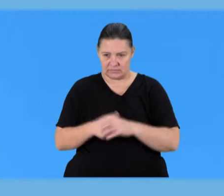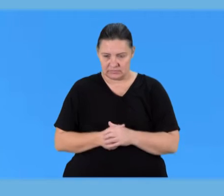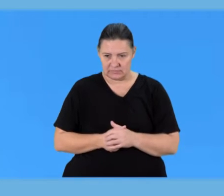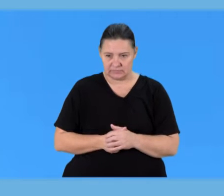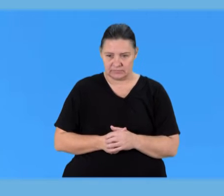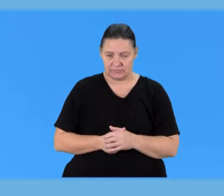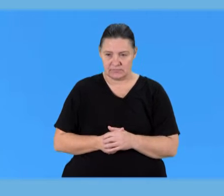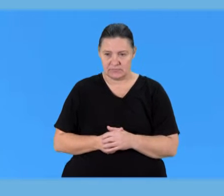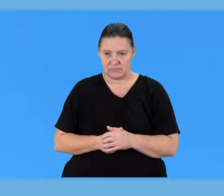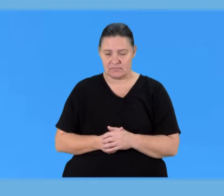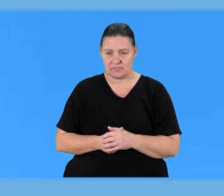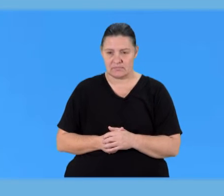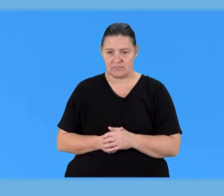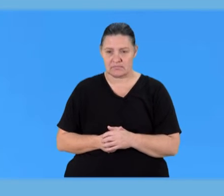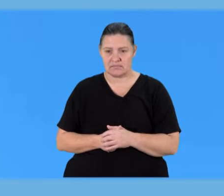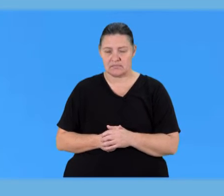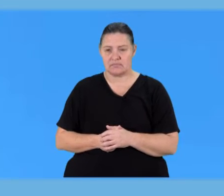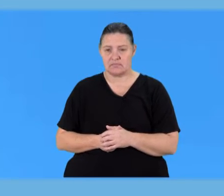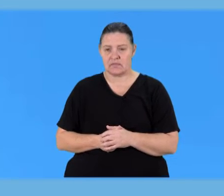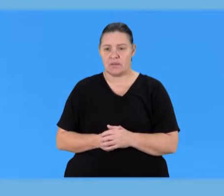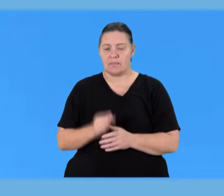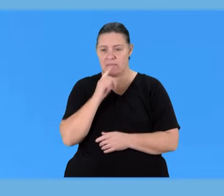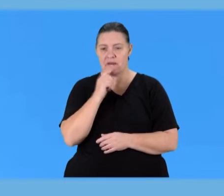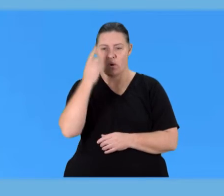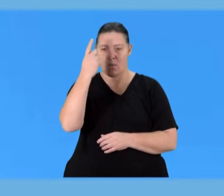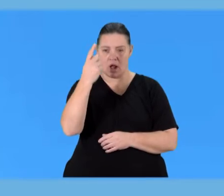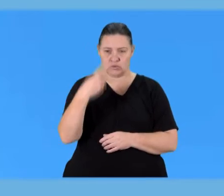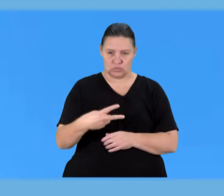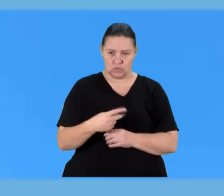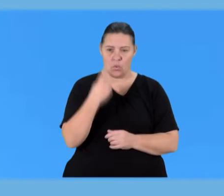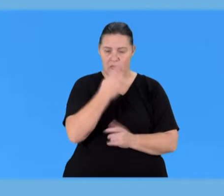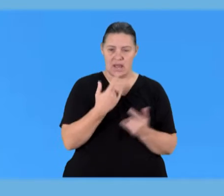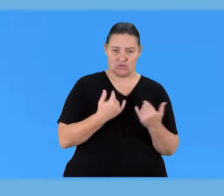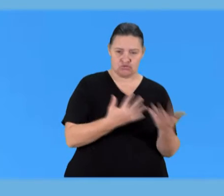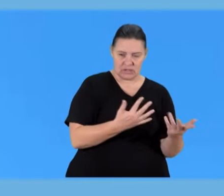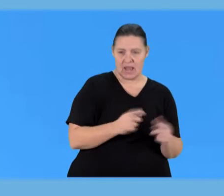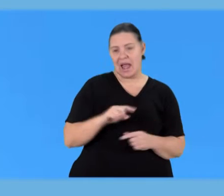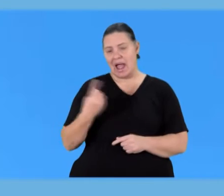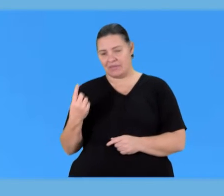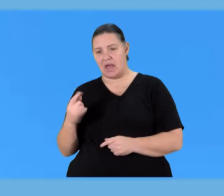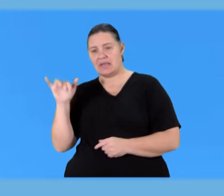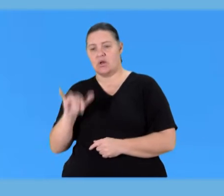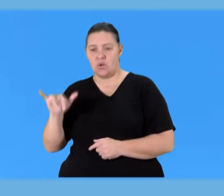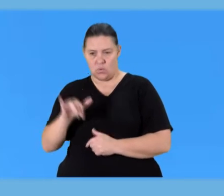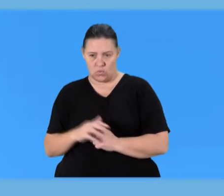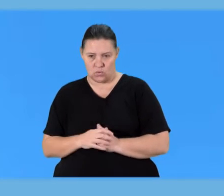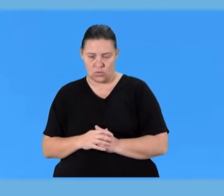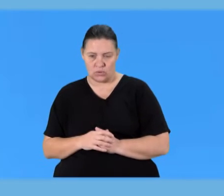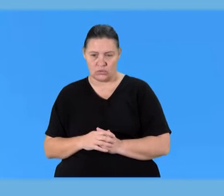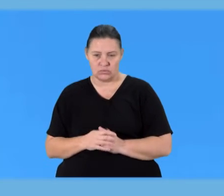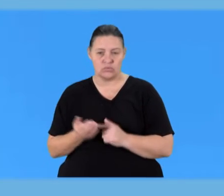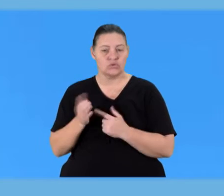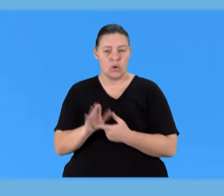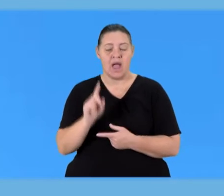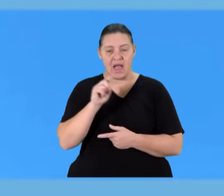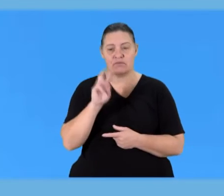molecules of magnesium oxide, 1, 2, 1 being green and then the other one being yellow,